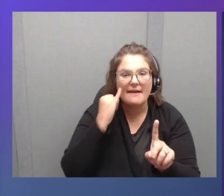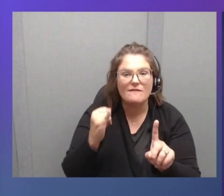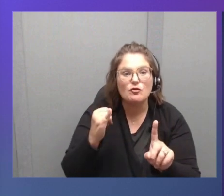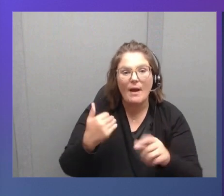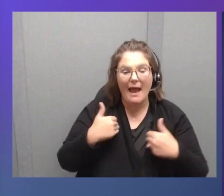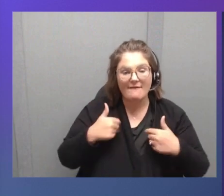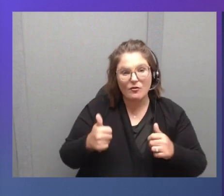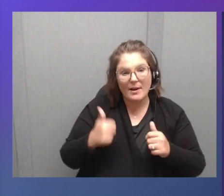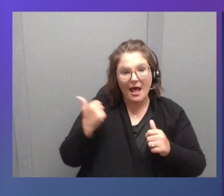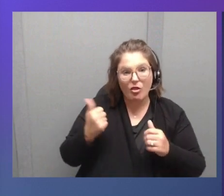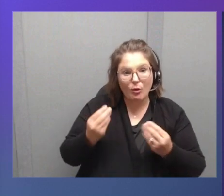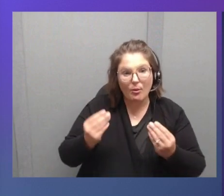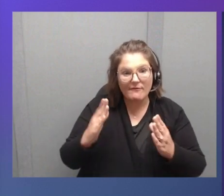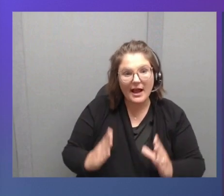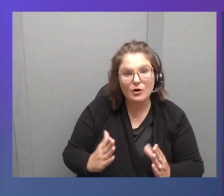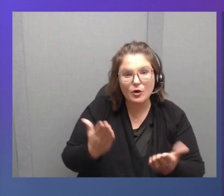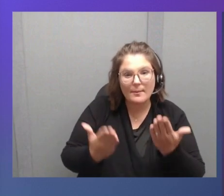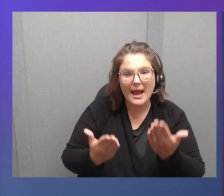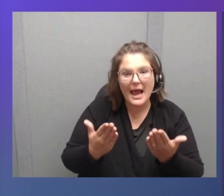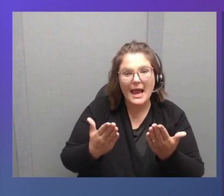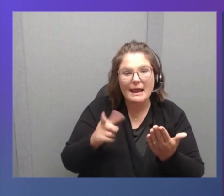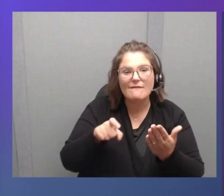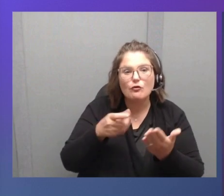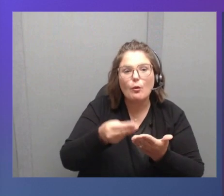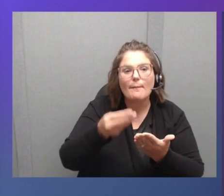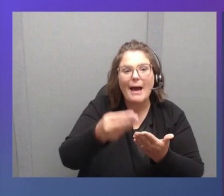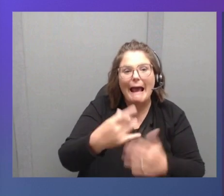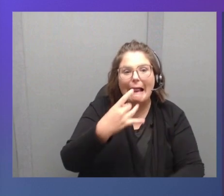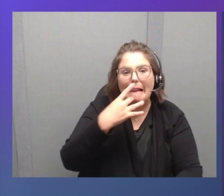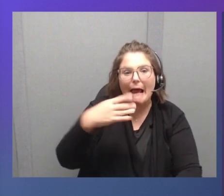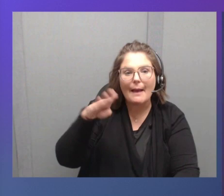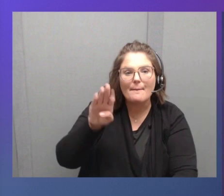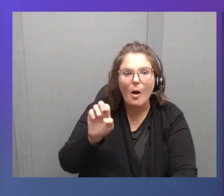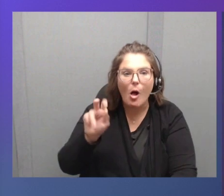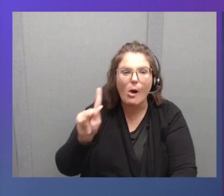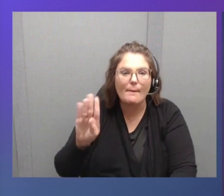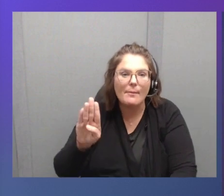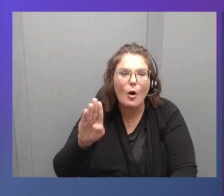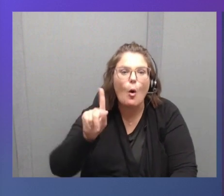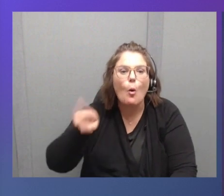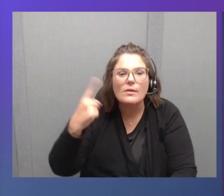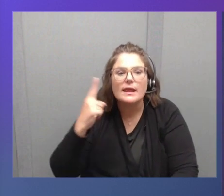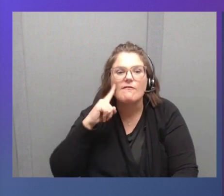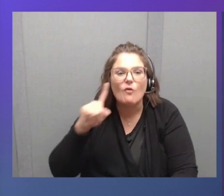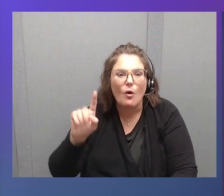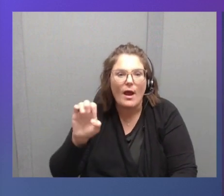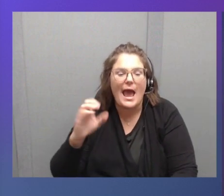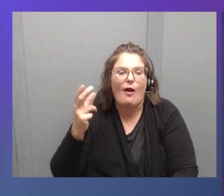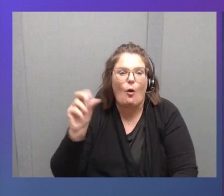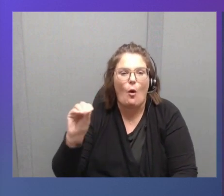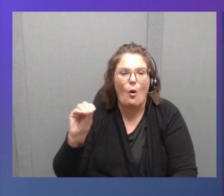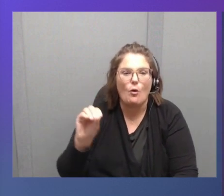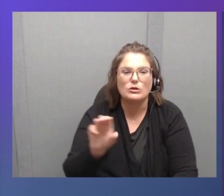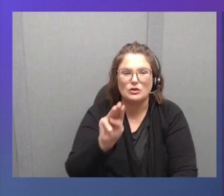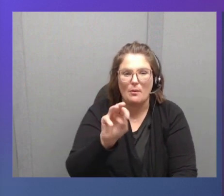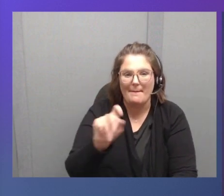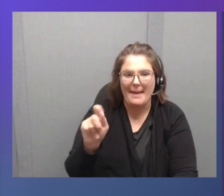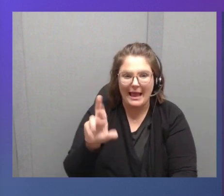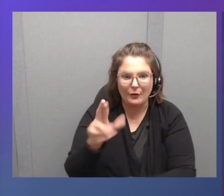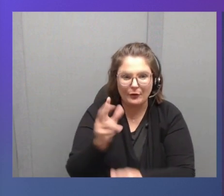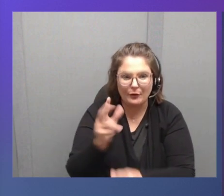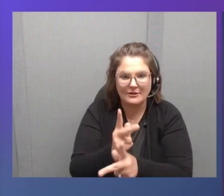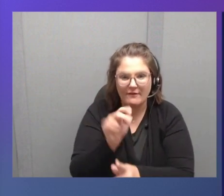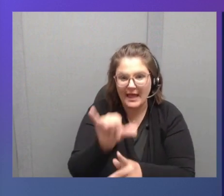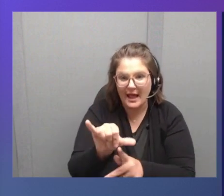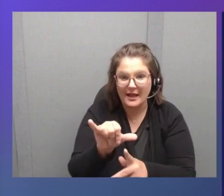providers, you might have to buy a light bulb that's only for Echo devices versus other devices. Yes, okay. So Matter takes care of that and makes that